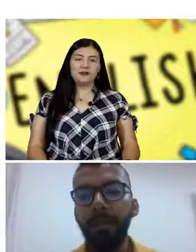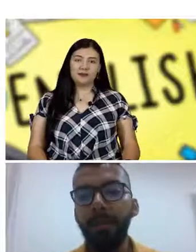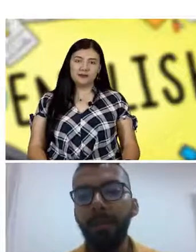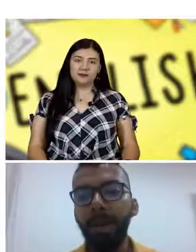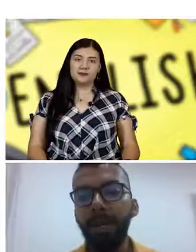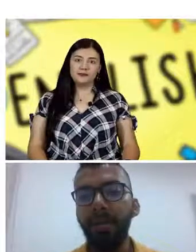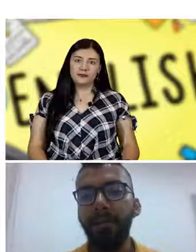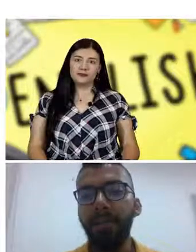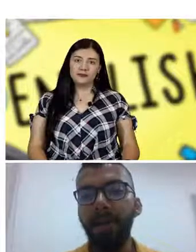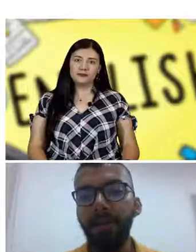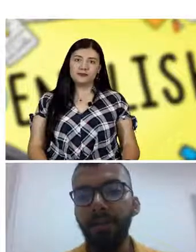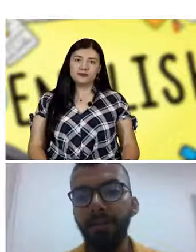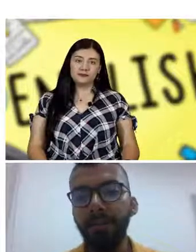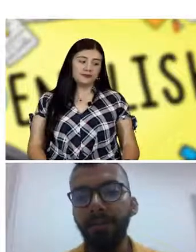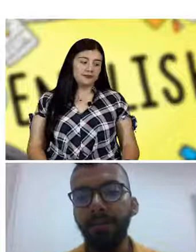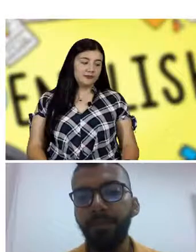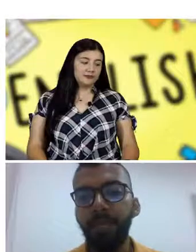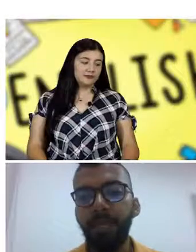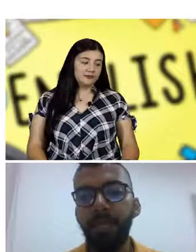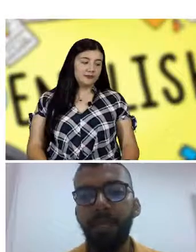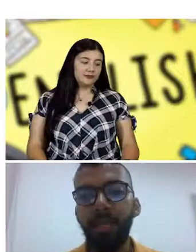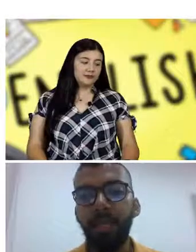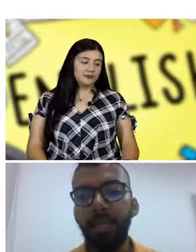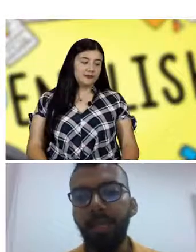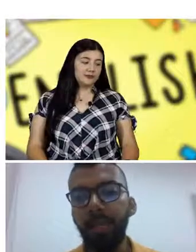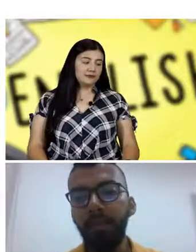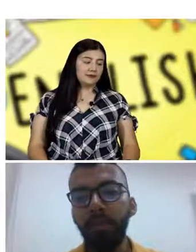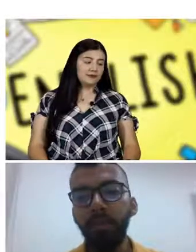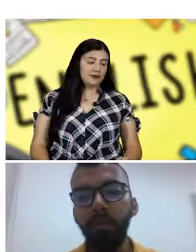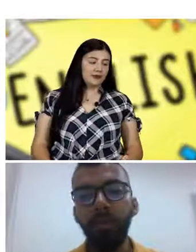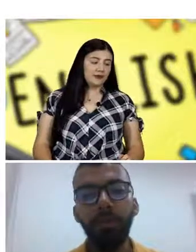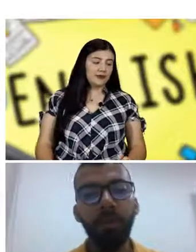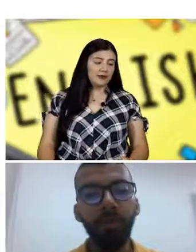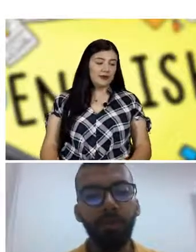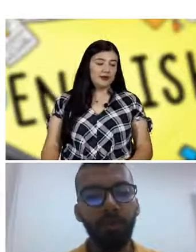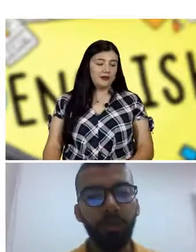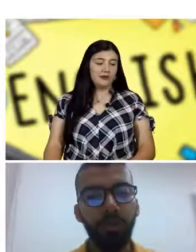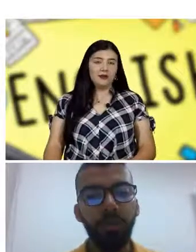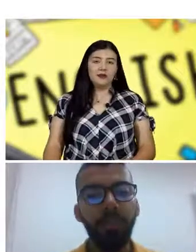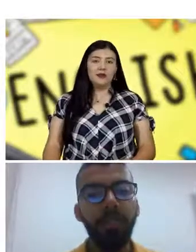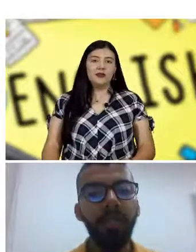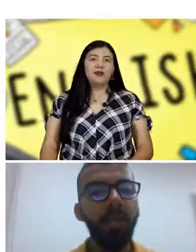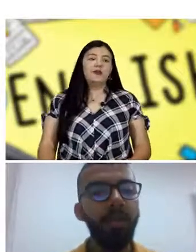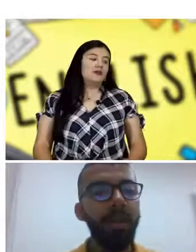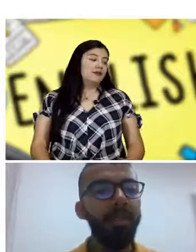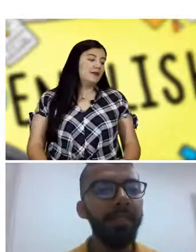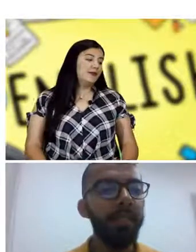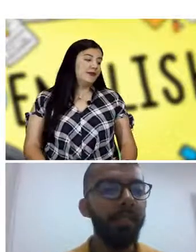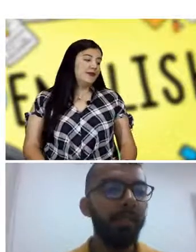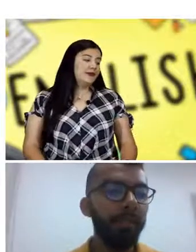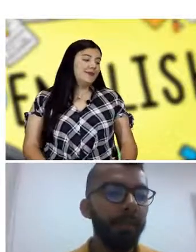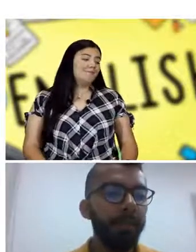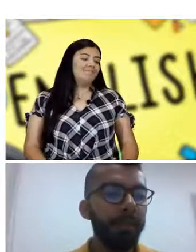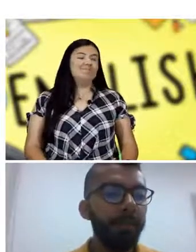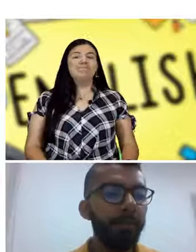answer by Mario, and he wrote foot. Is it